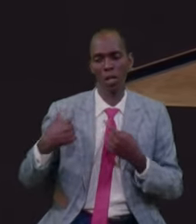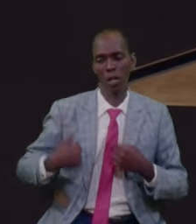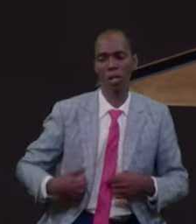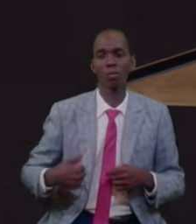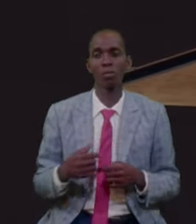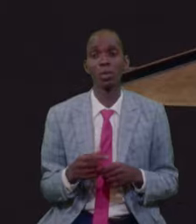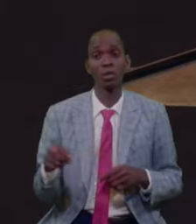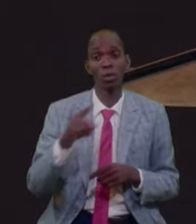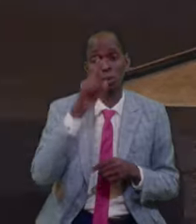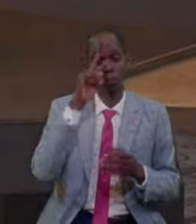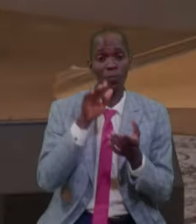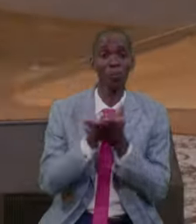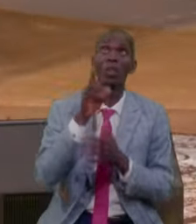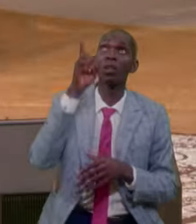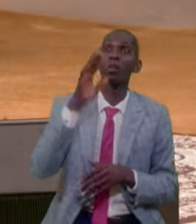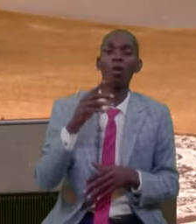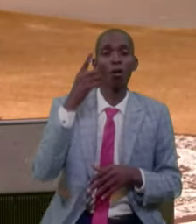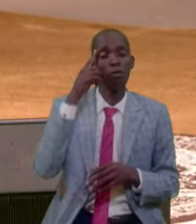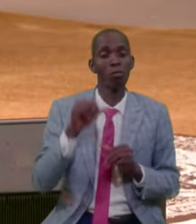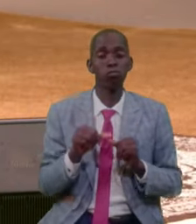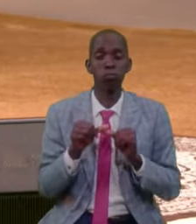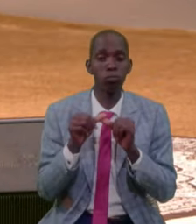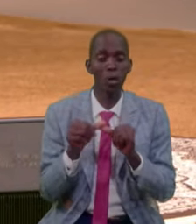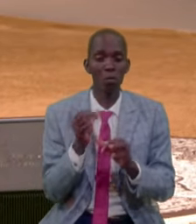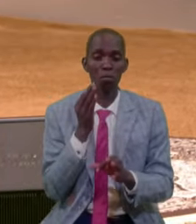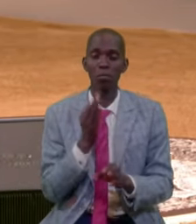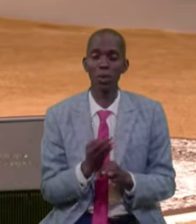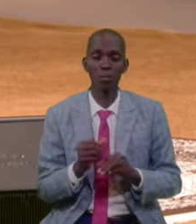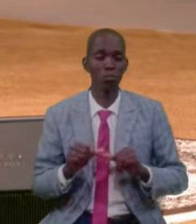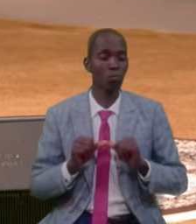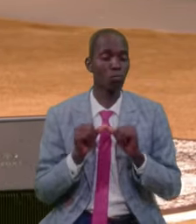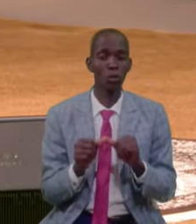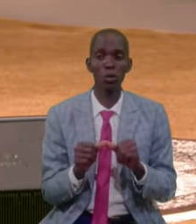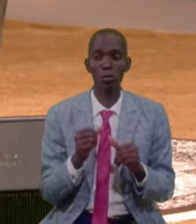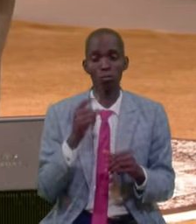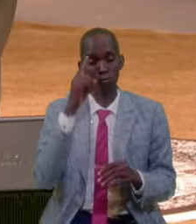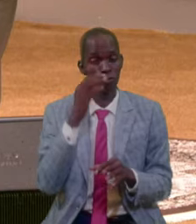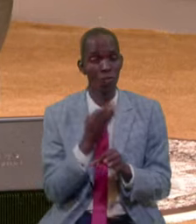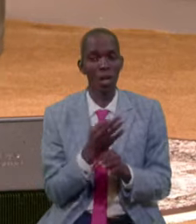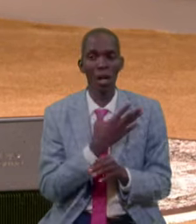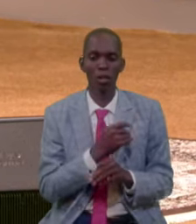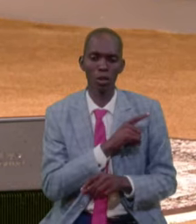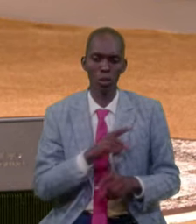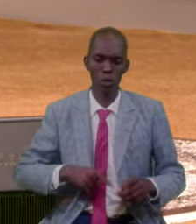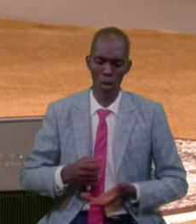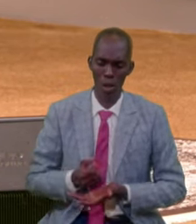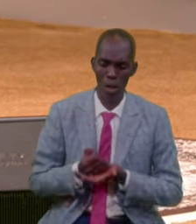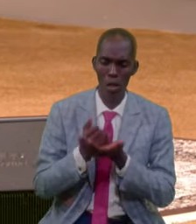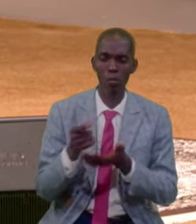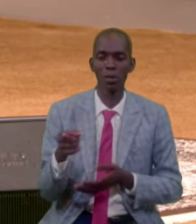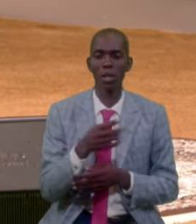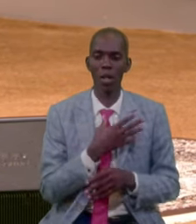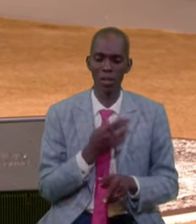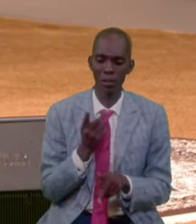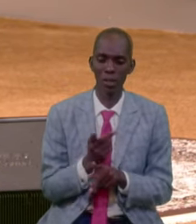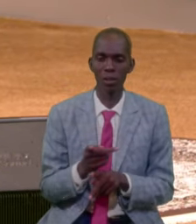trust God for steady faith, steadfast faith, and the Lord keeps them up, kept by the power